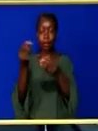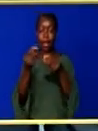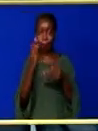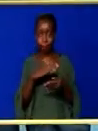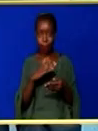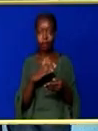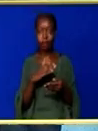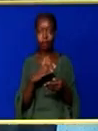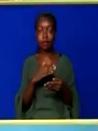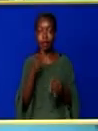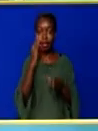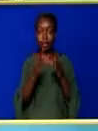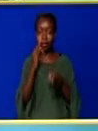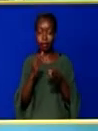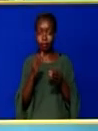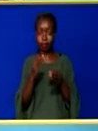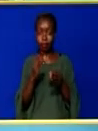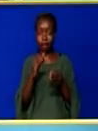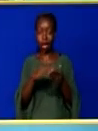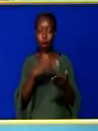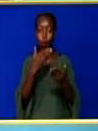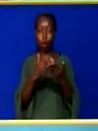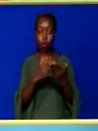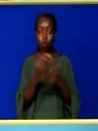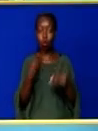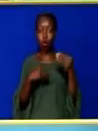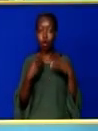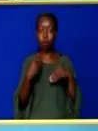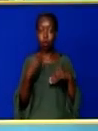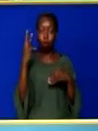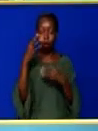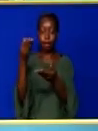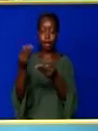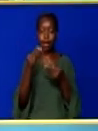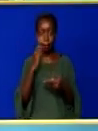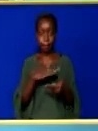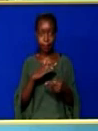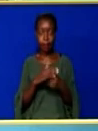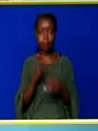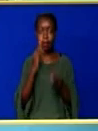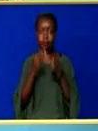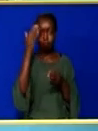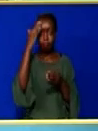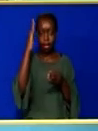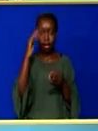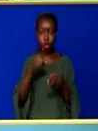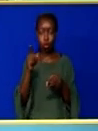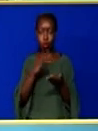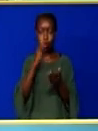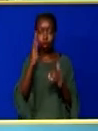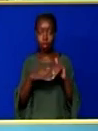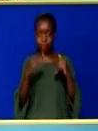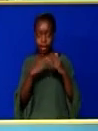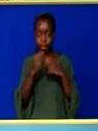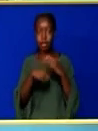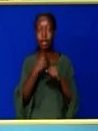is... if you acquired it through corruption, it will be revoked. When they realize that you are above 8 years of age, again